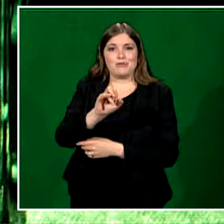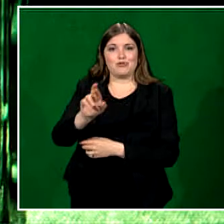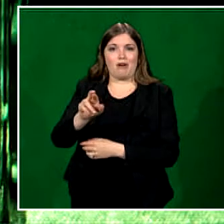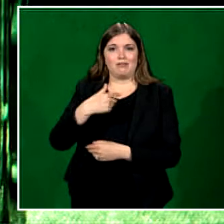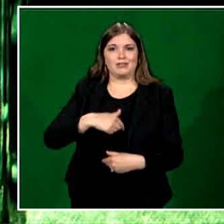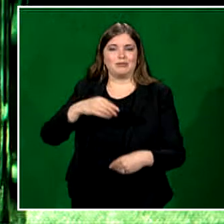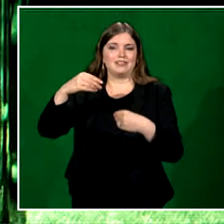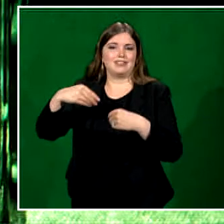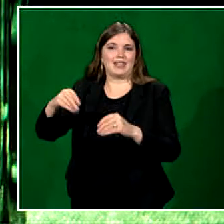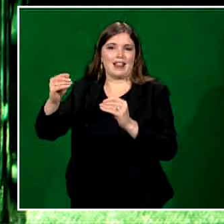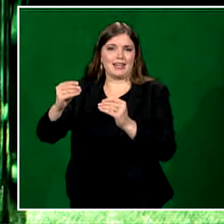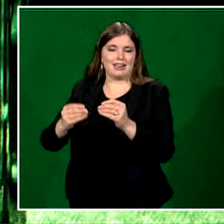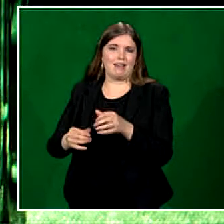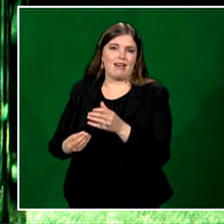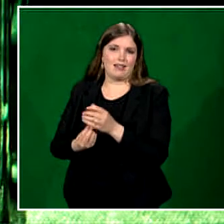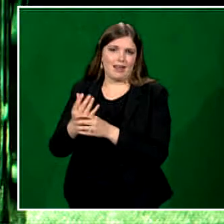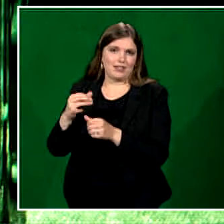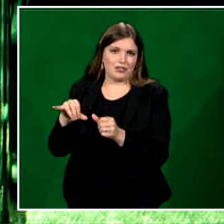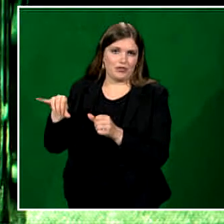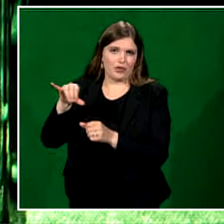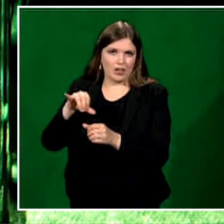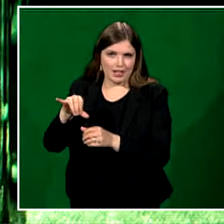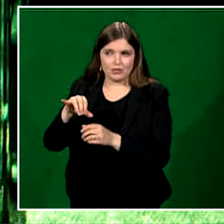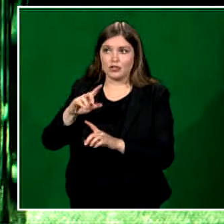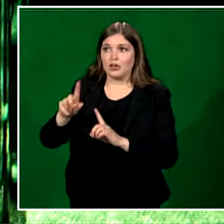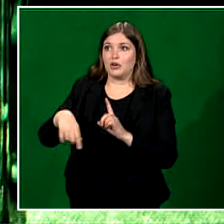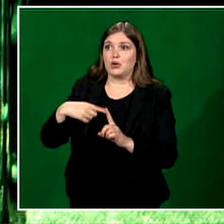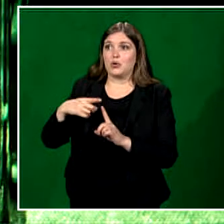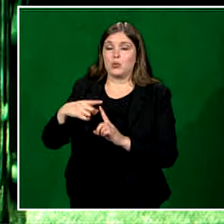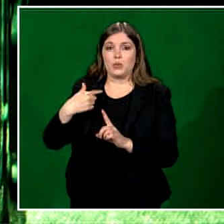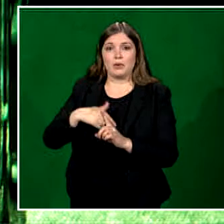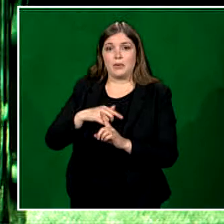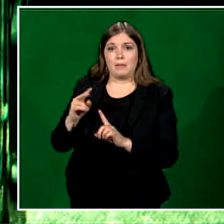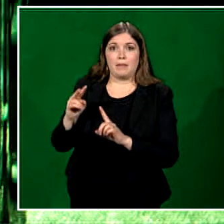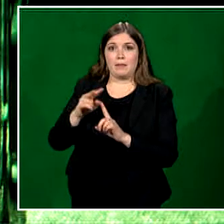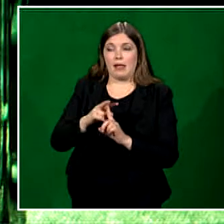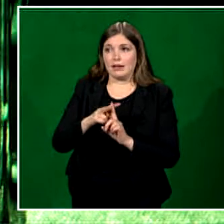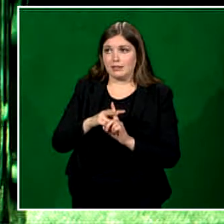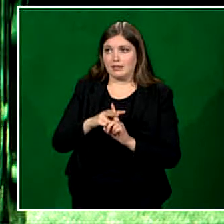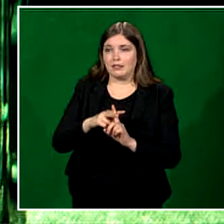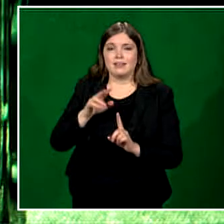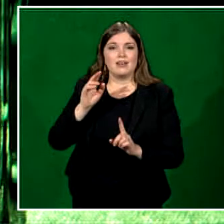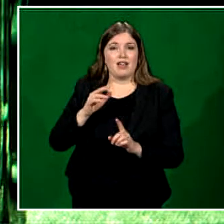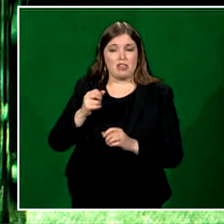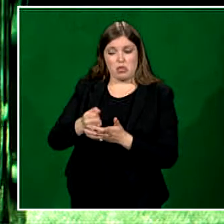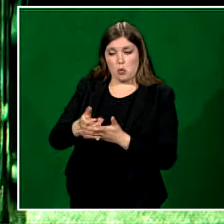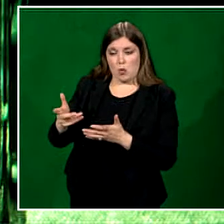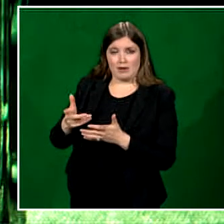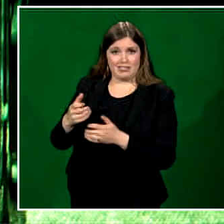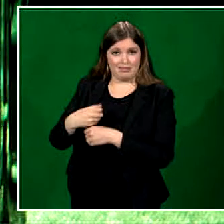this is being applied on the field by the farmers, the waste that will be generated from the crops that